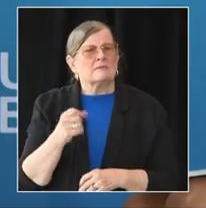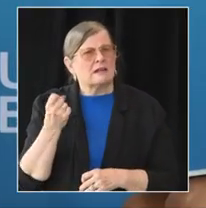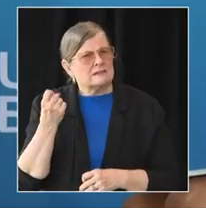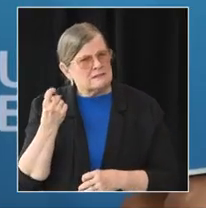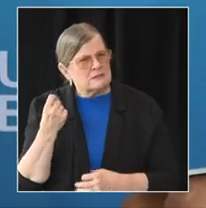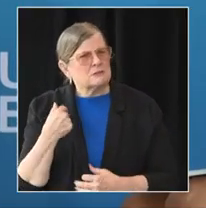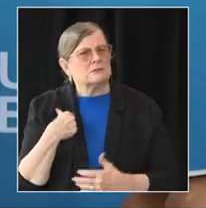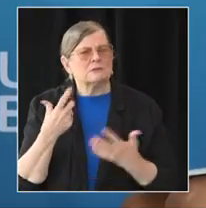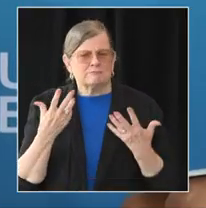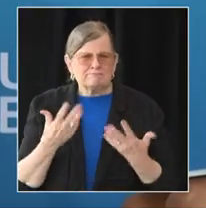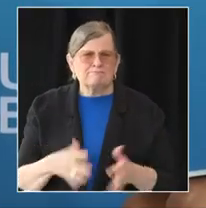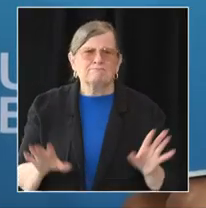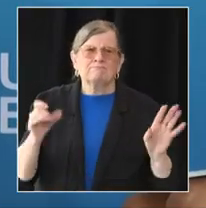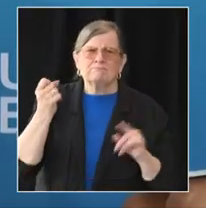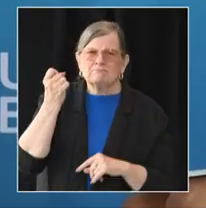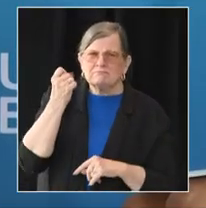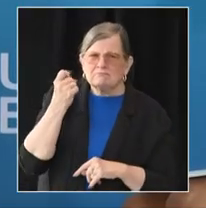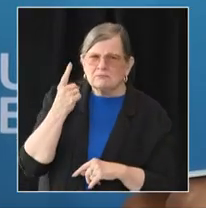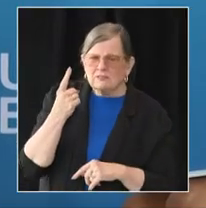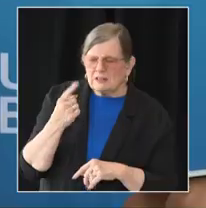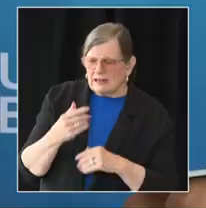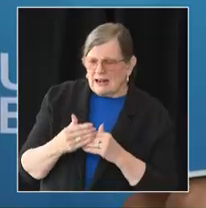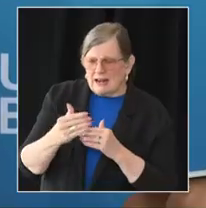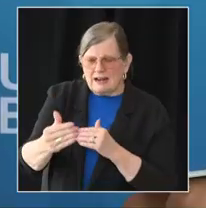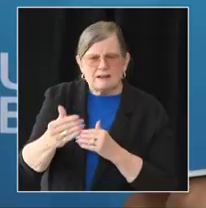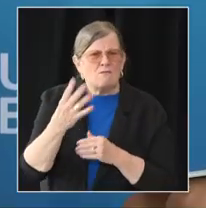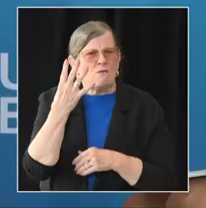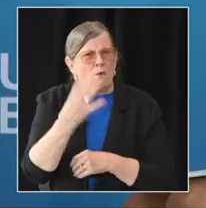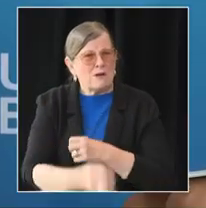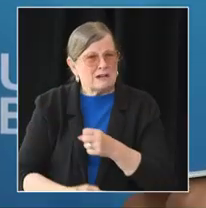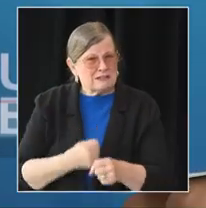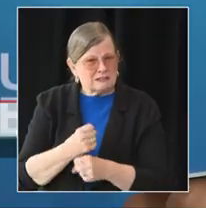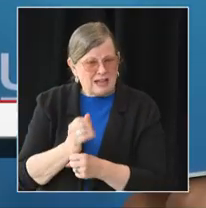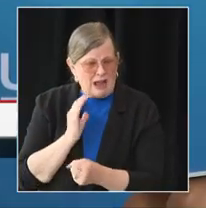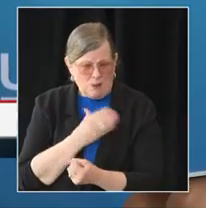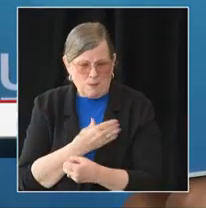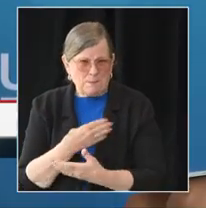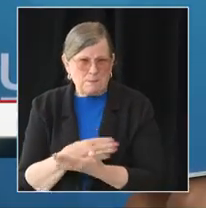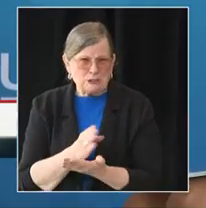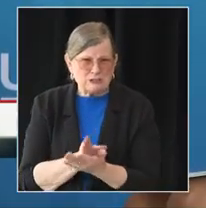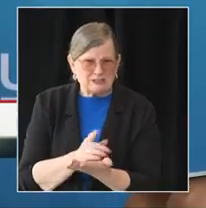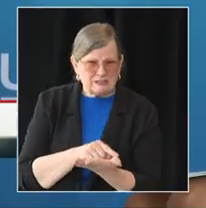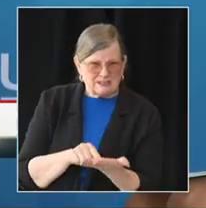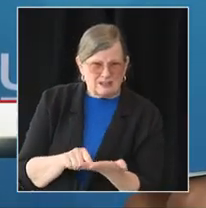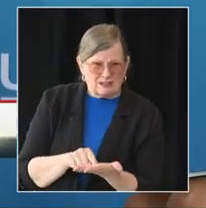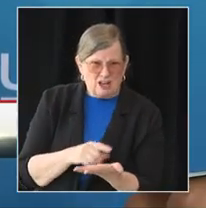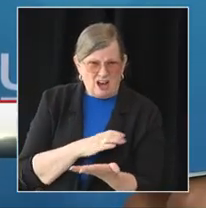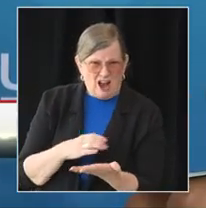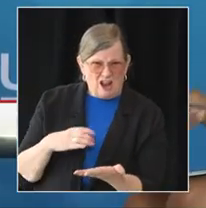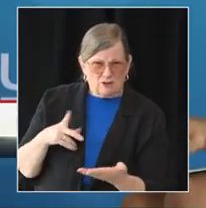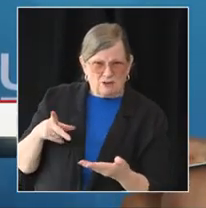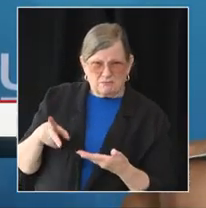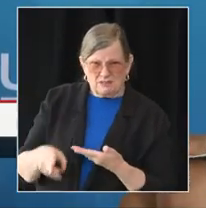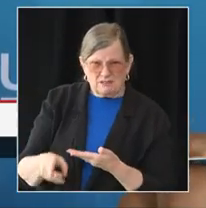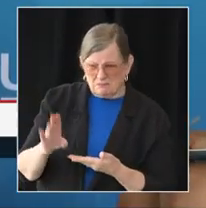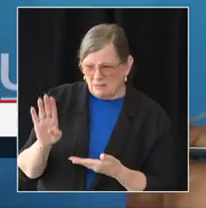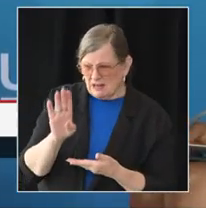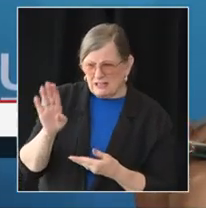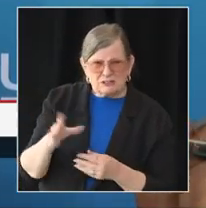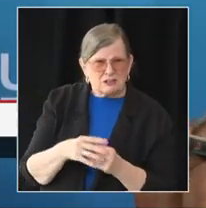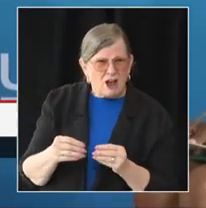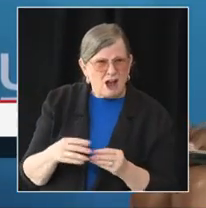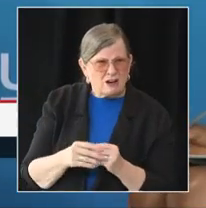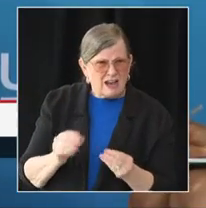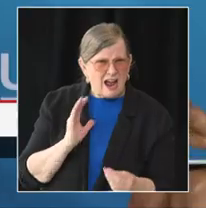own budget and right-size it by over $1 billion, it did give us the opportunity to